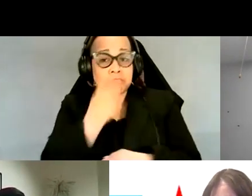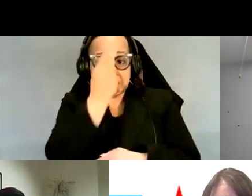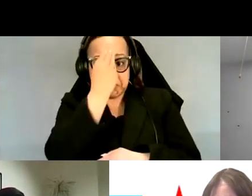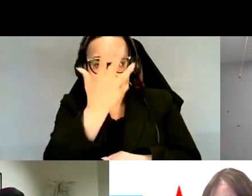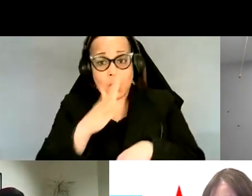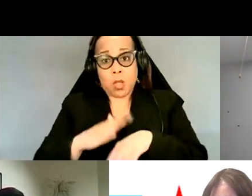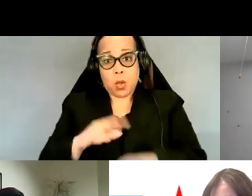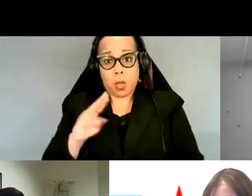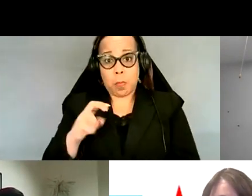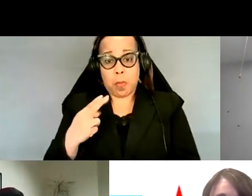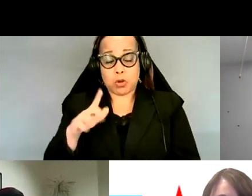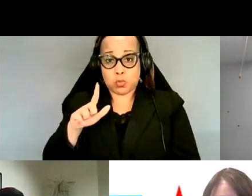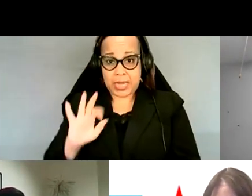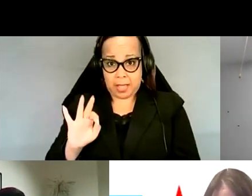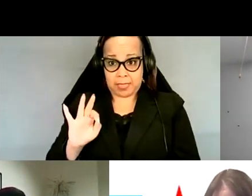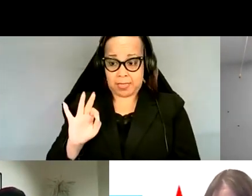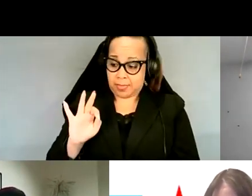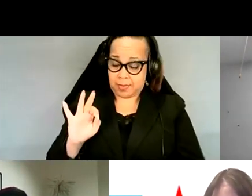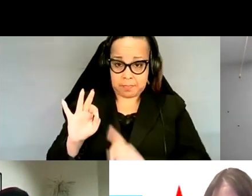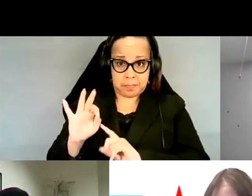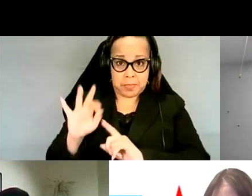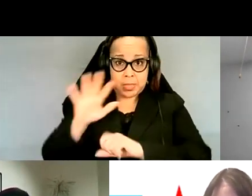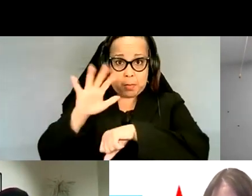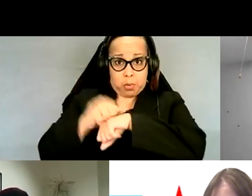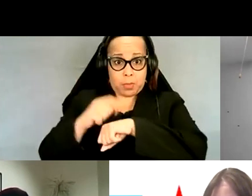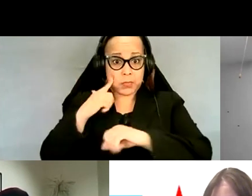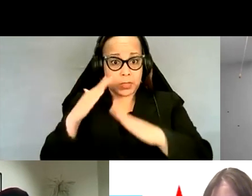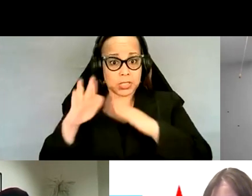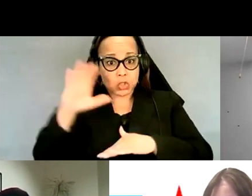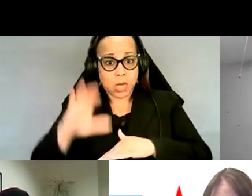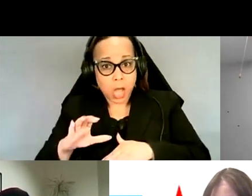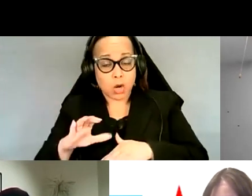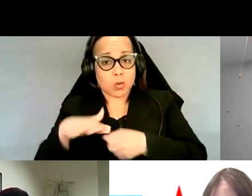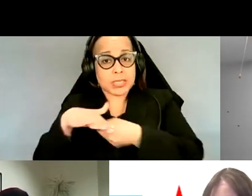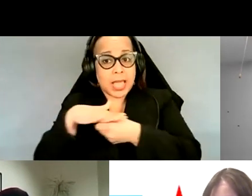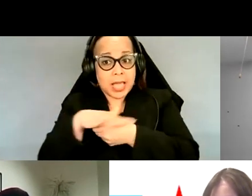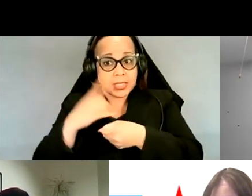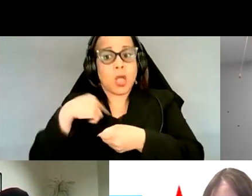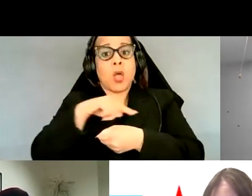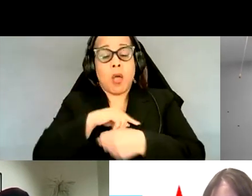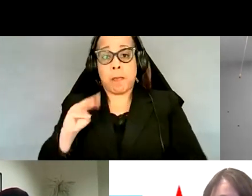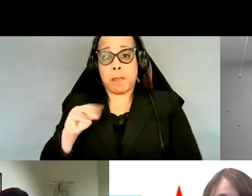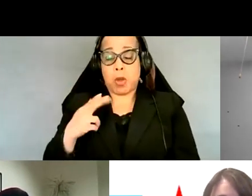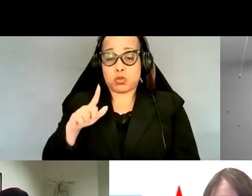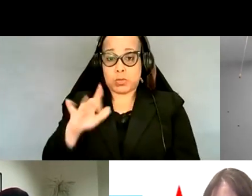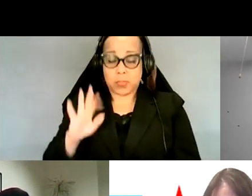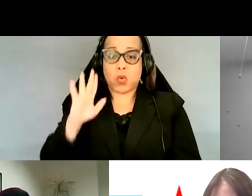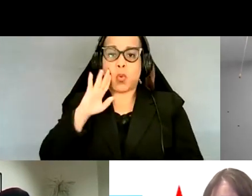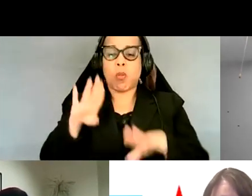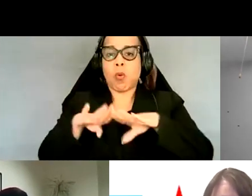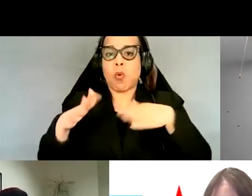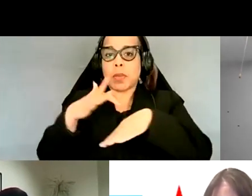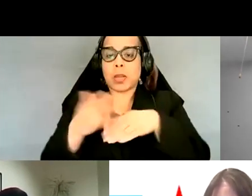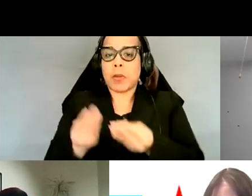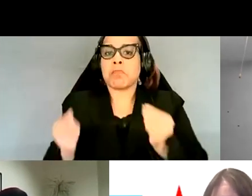on March 29th, in terms of appointments for the City of Chicago sites, we will then on March 29th open up many